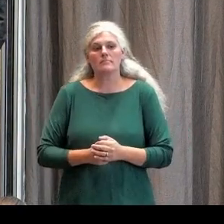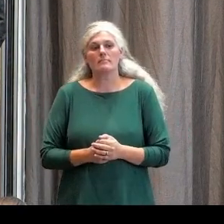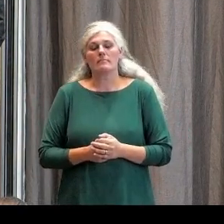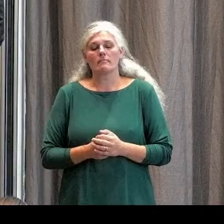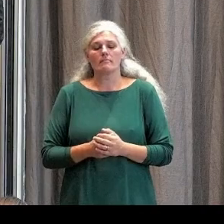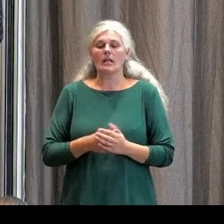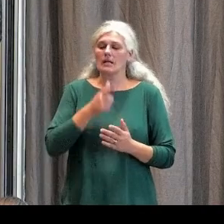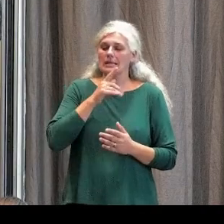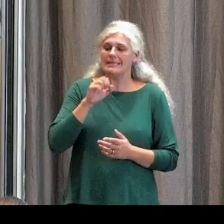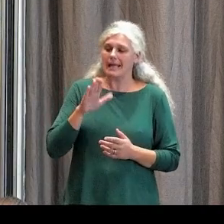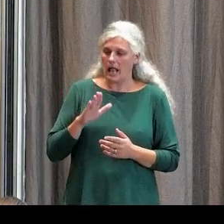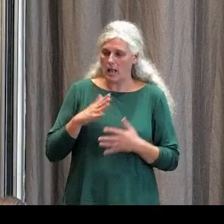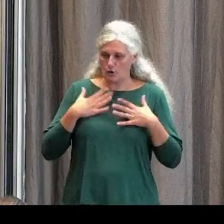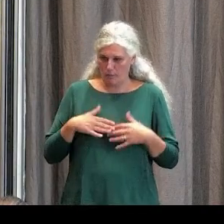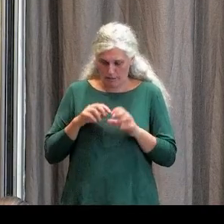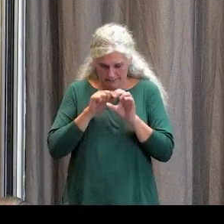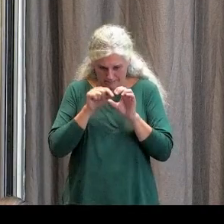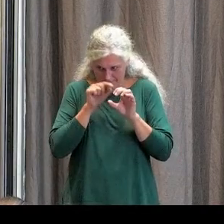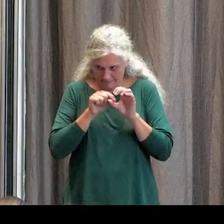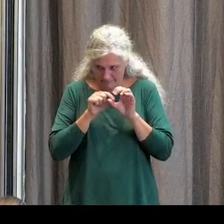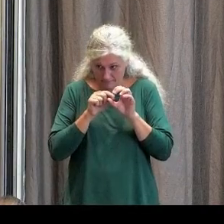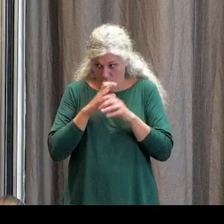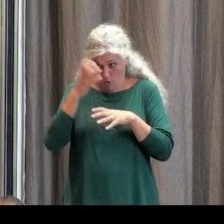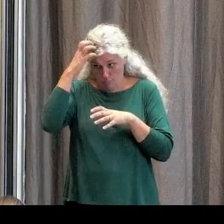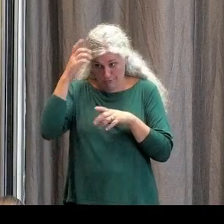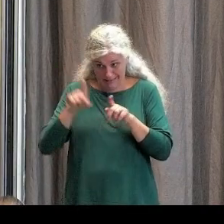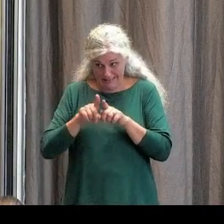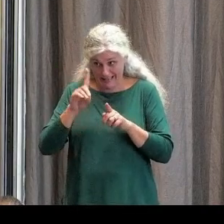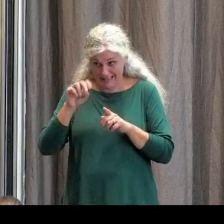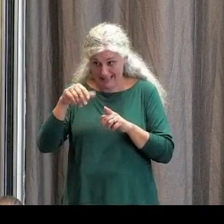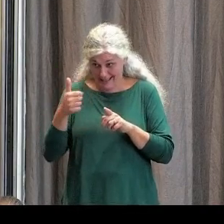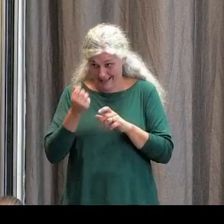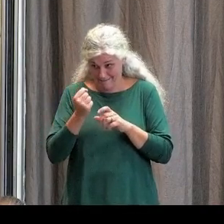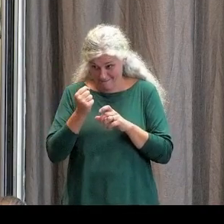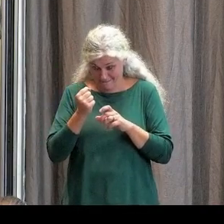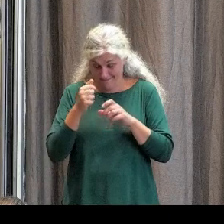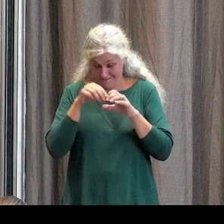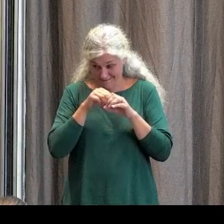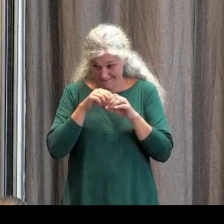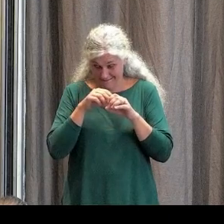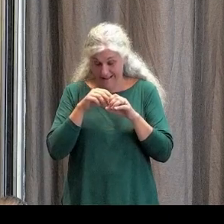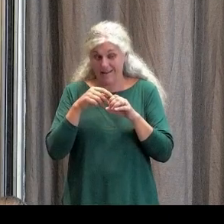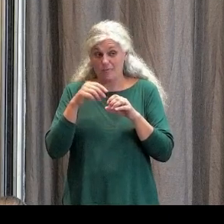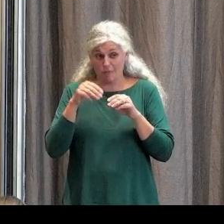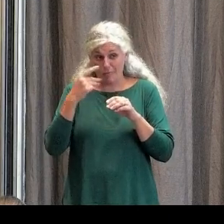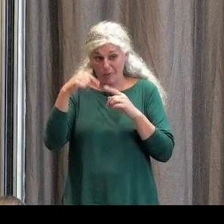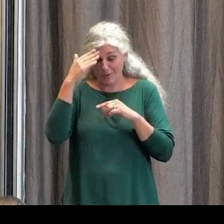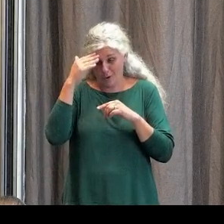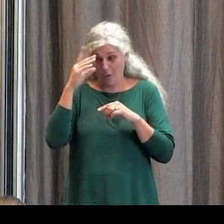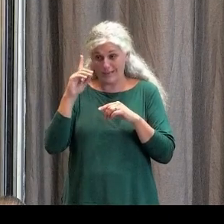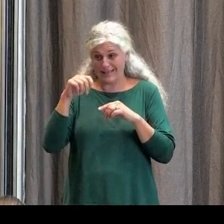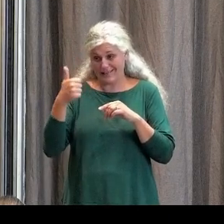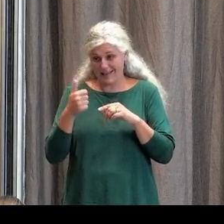all of the cells in your body, including all your brain cells, is DNA. Right? We probably know DNA is the sort